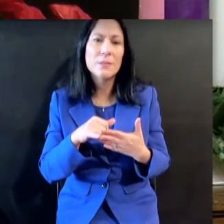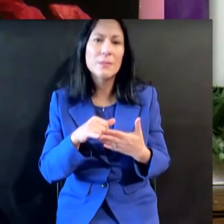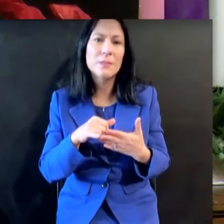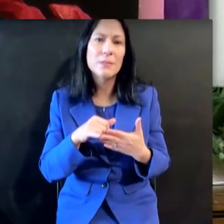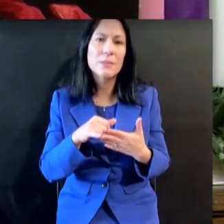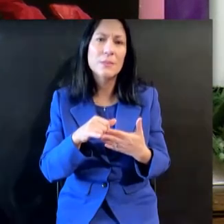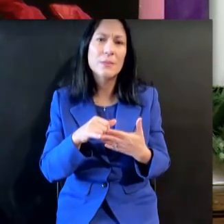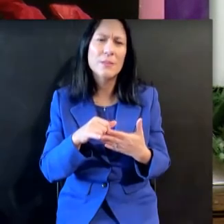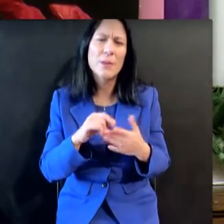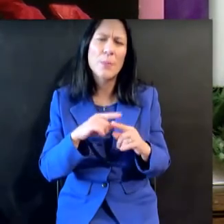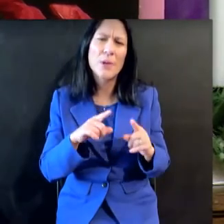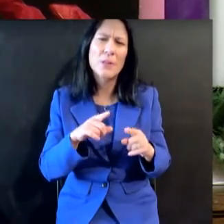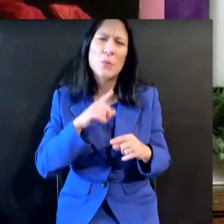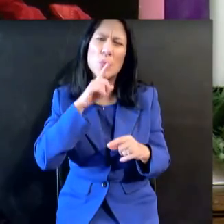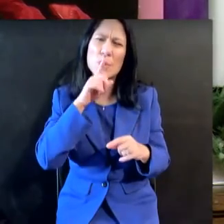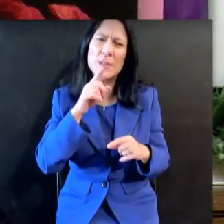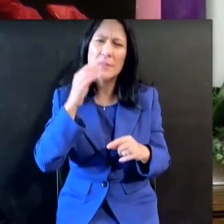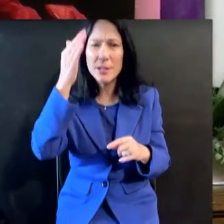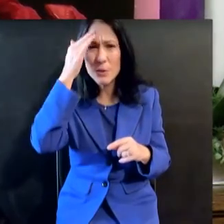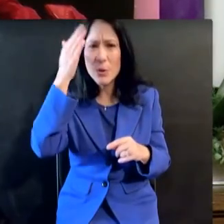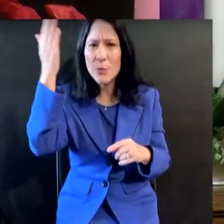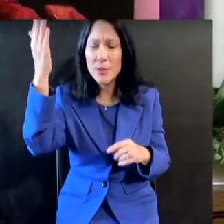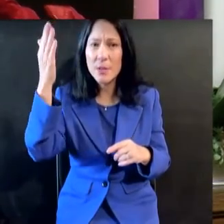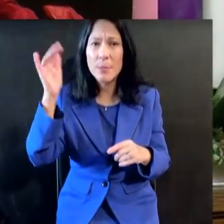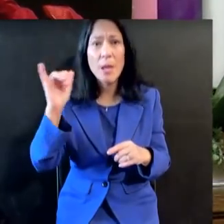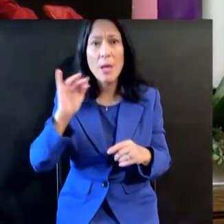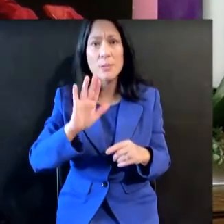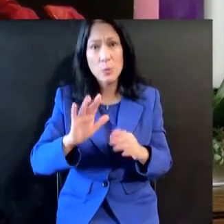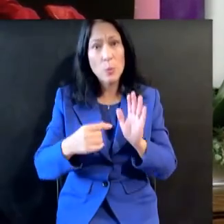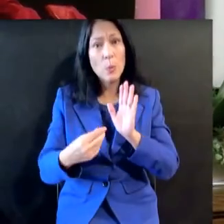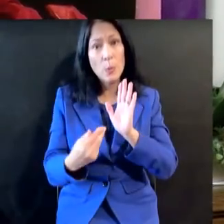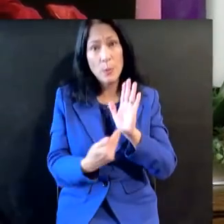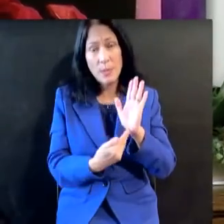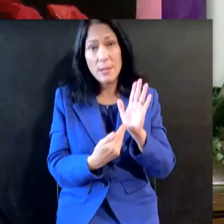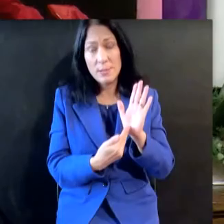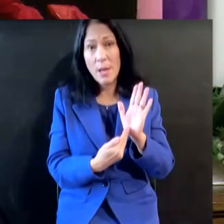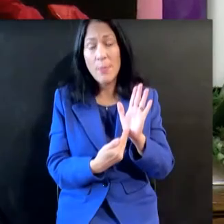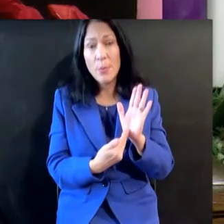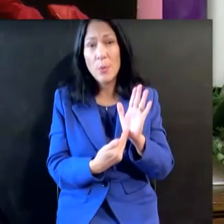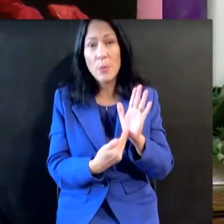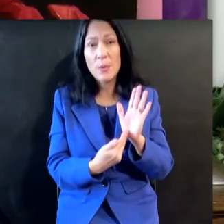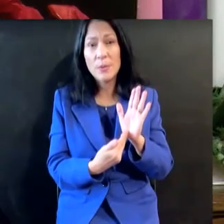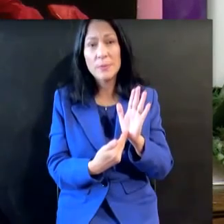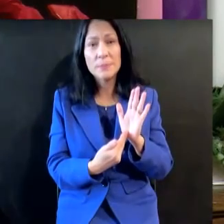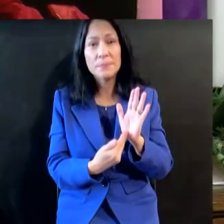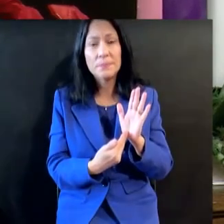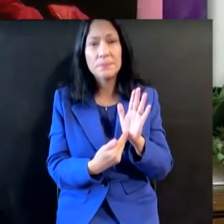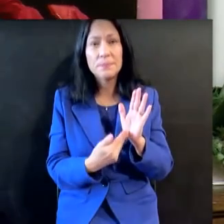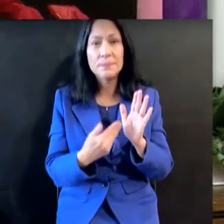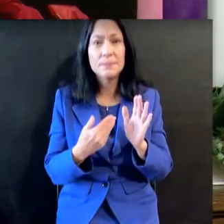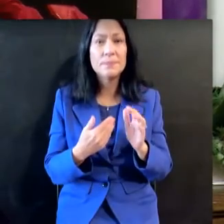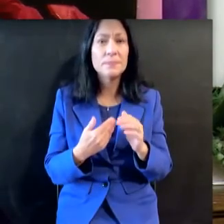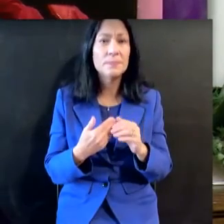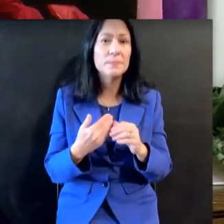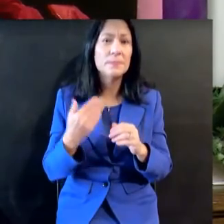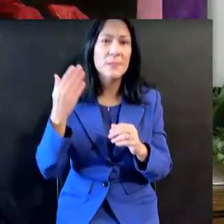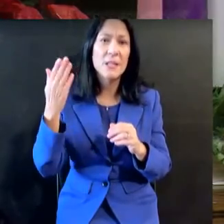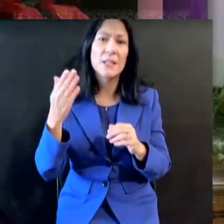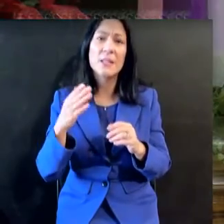But do you know him as your example? Not that we're divine, we're not, and we know that. He is unique, he is